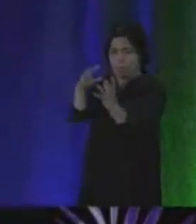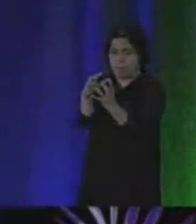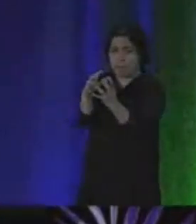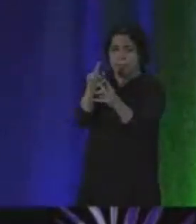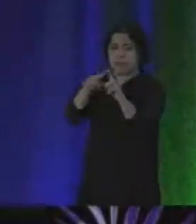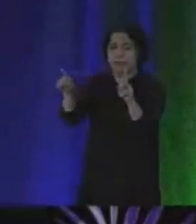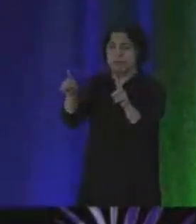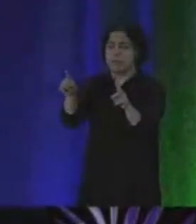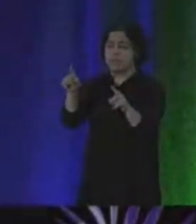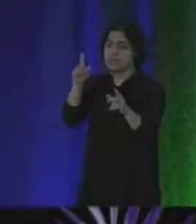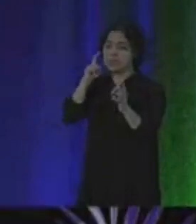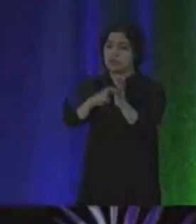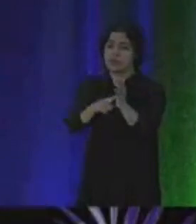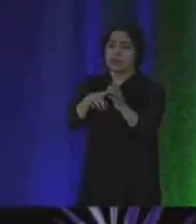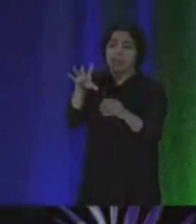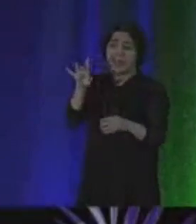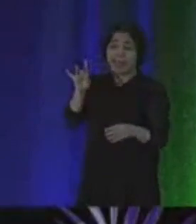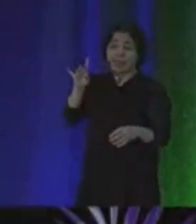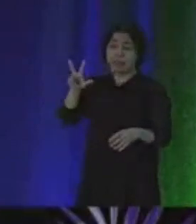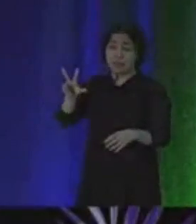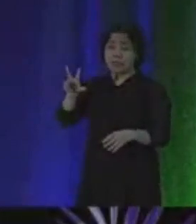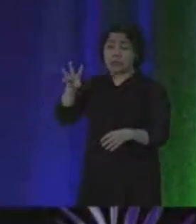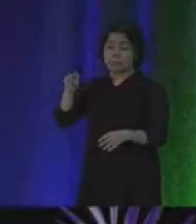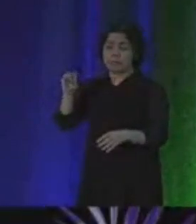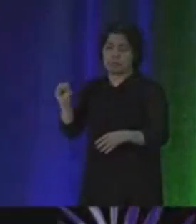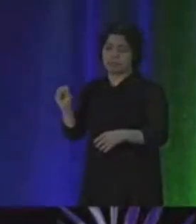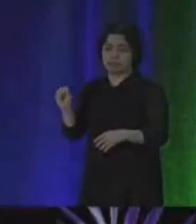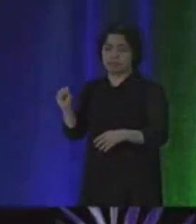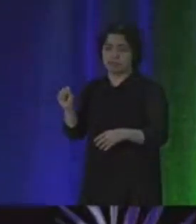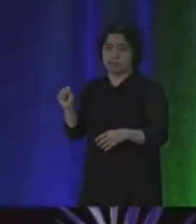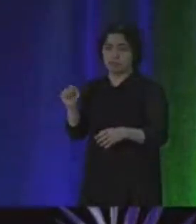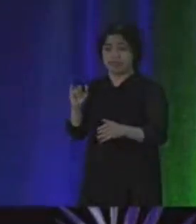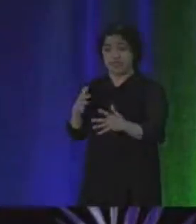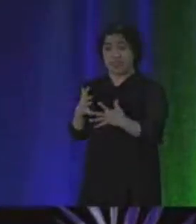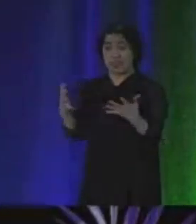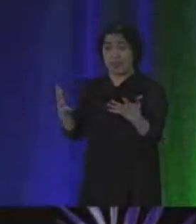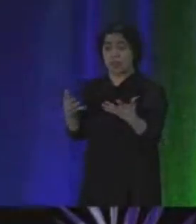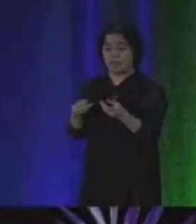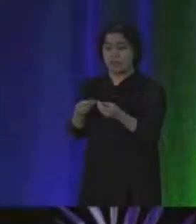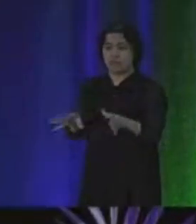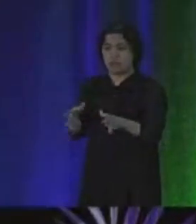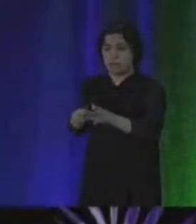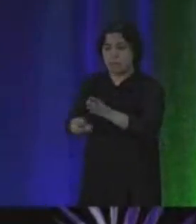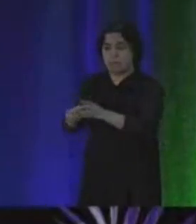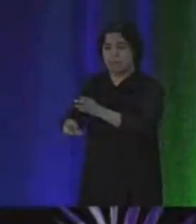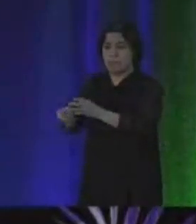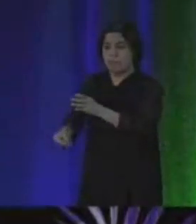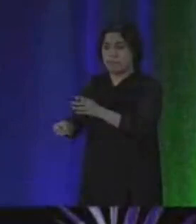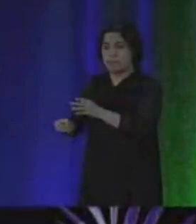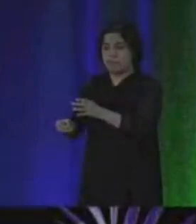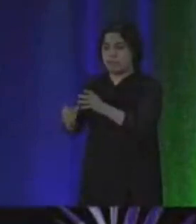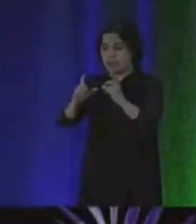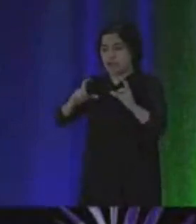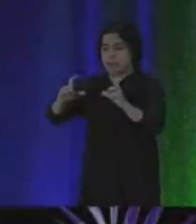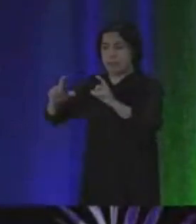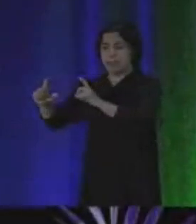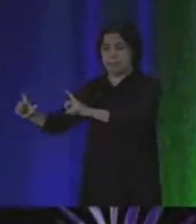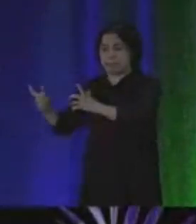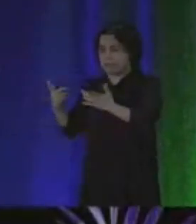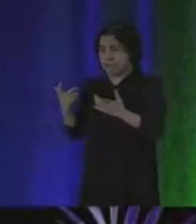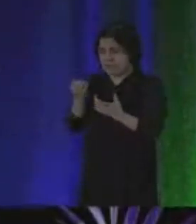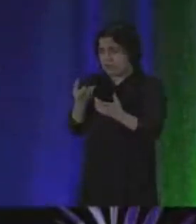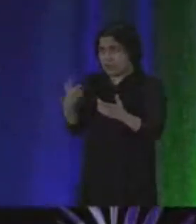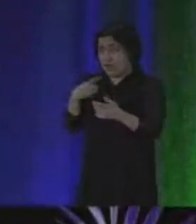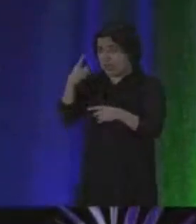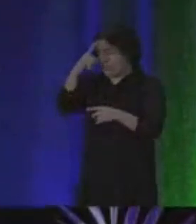took 83 milliseconds. That's a lot of drop frames. A couple at least. I can't do mental math to tell